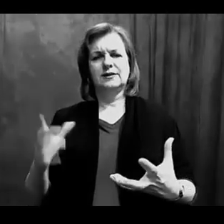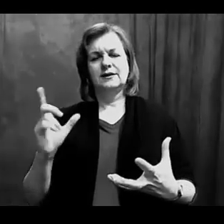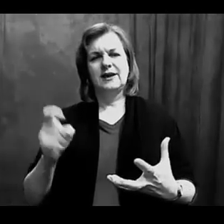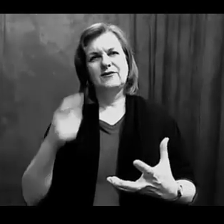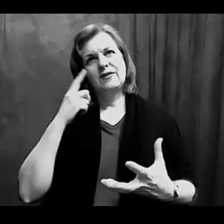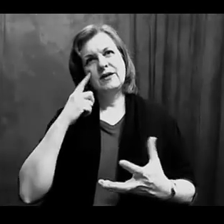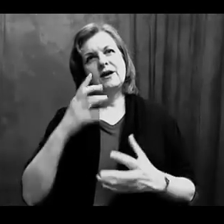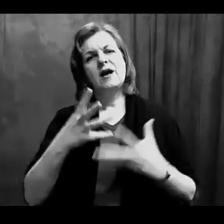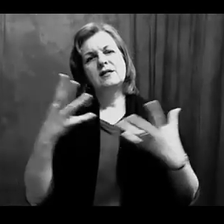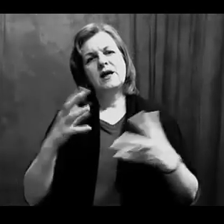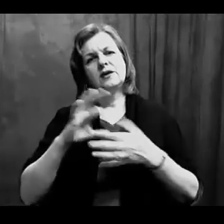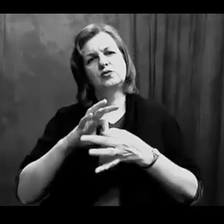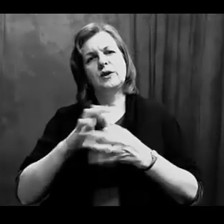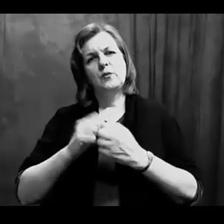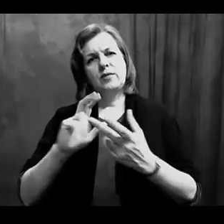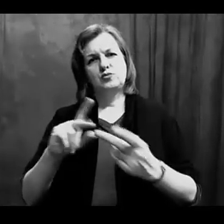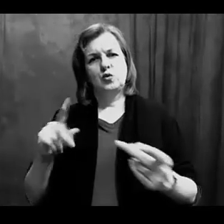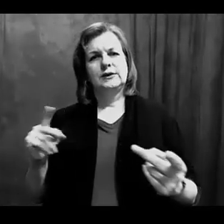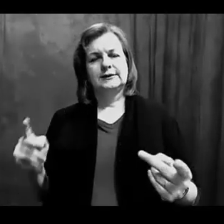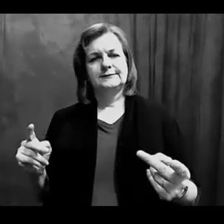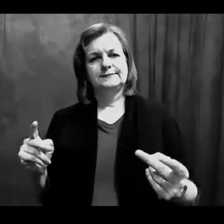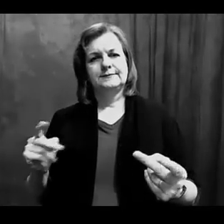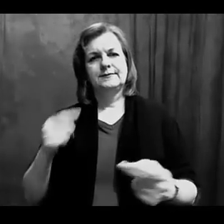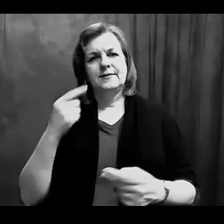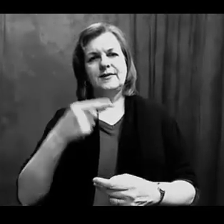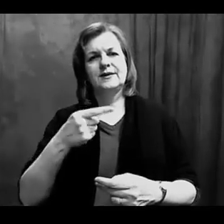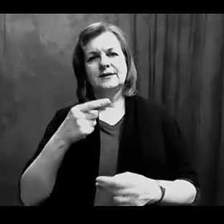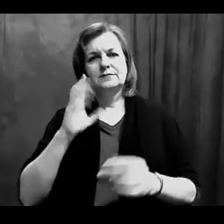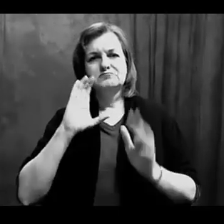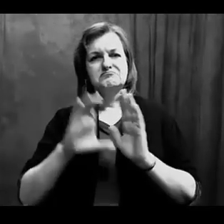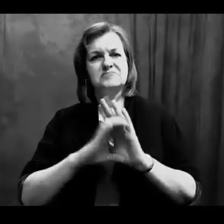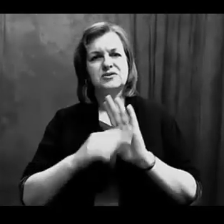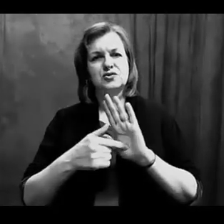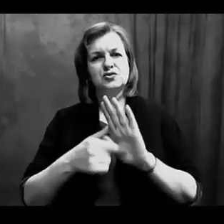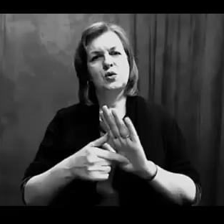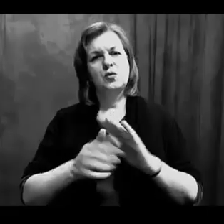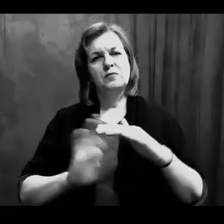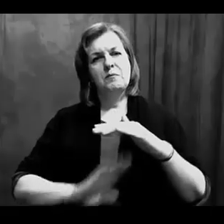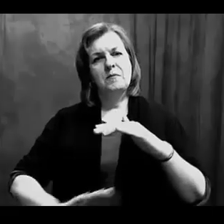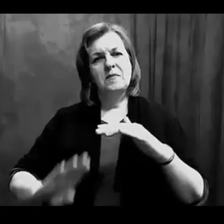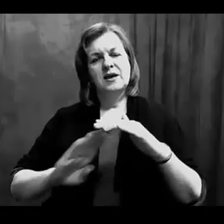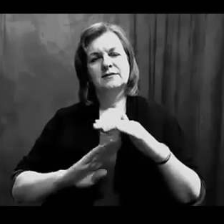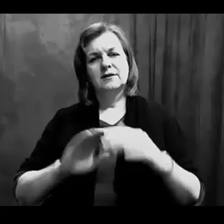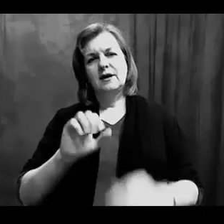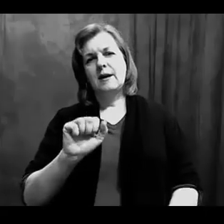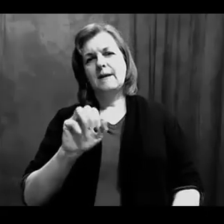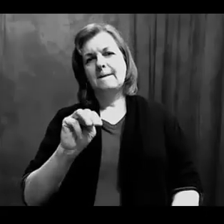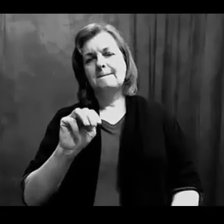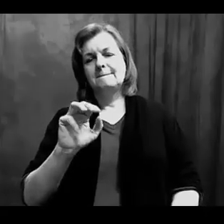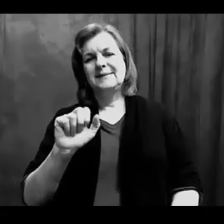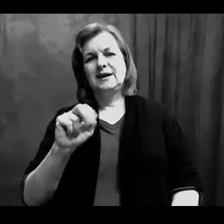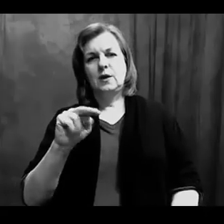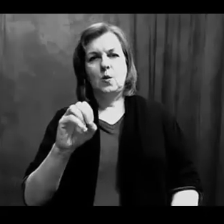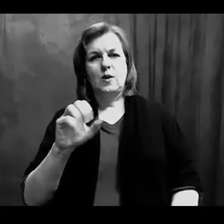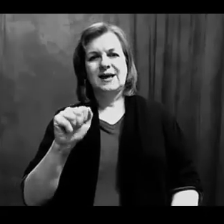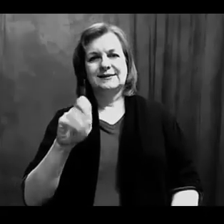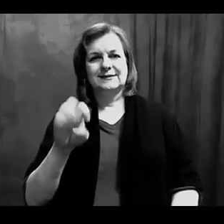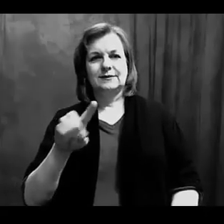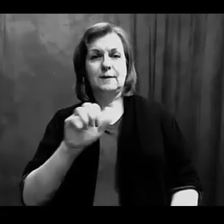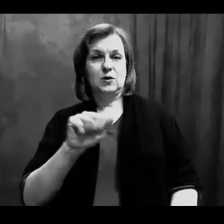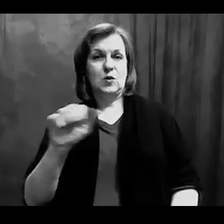So this is a lot. We've got to think about a lot of things with our proteins. This is a